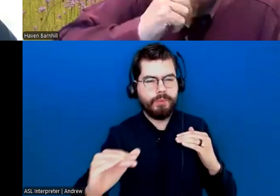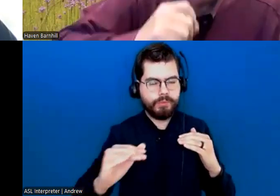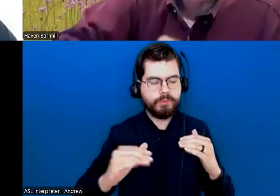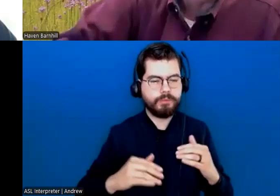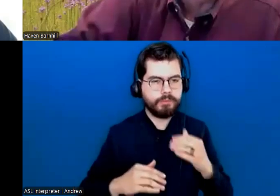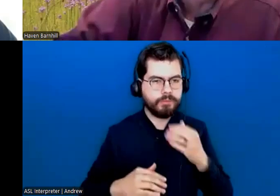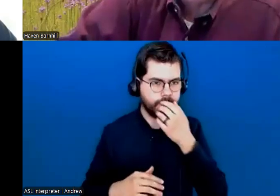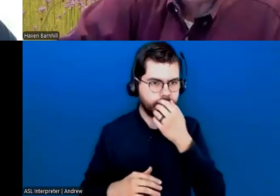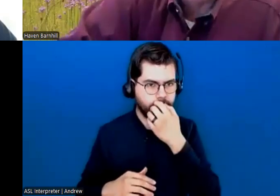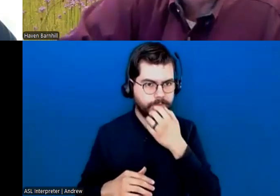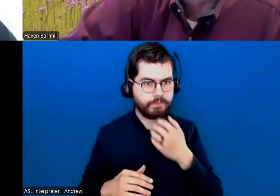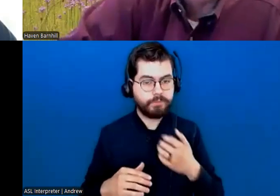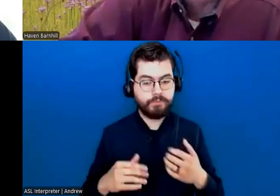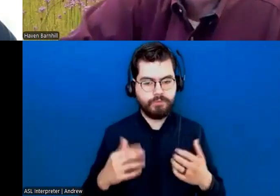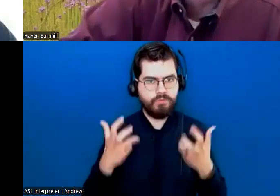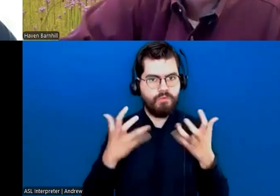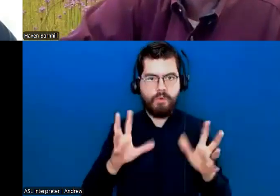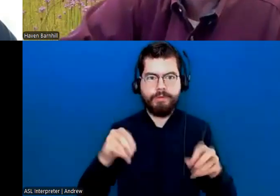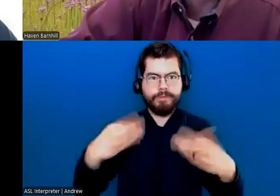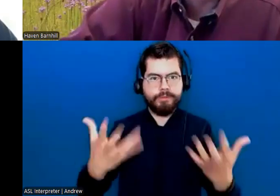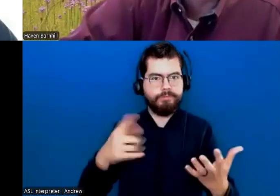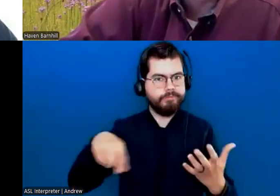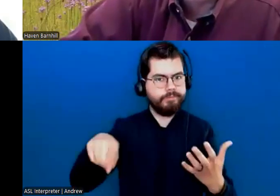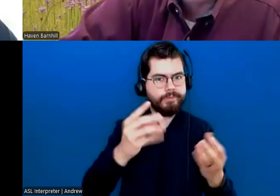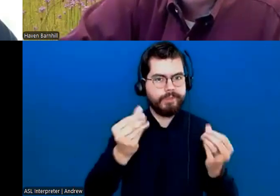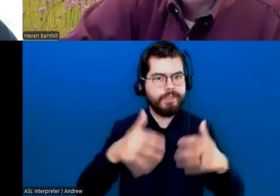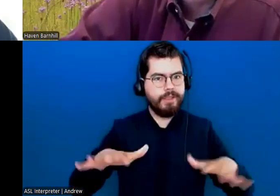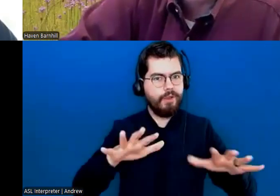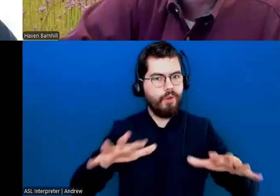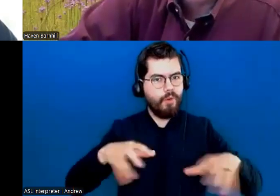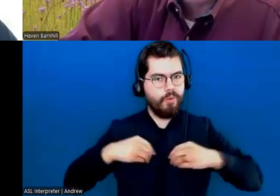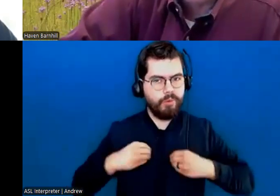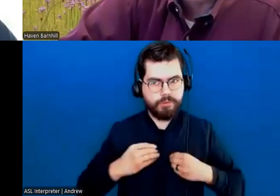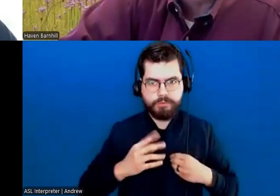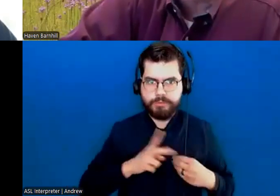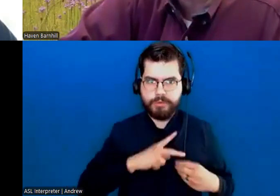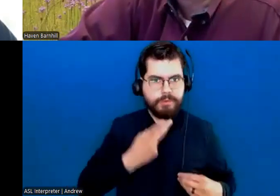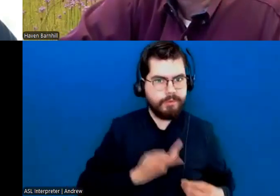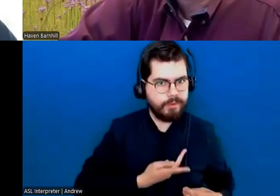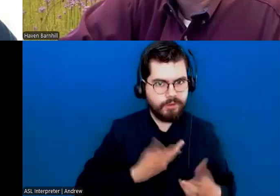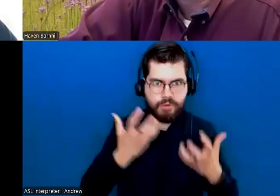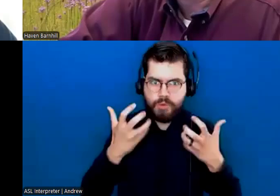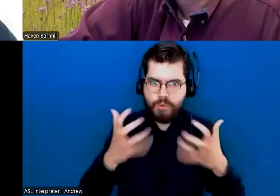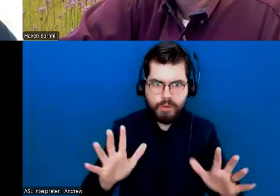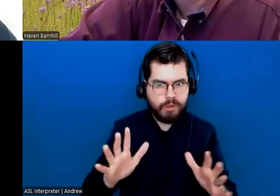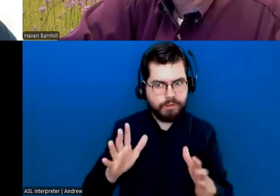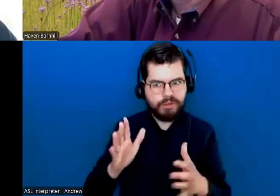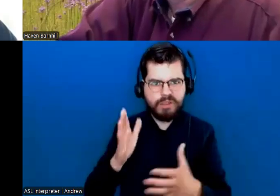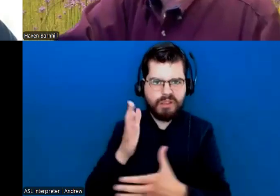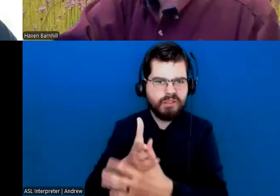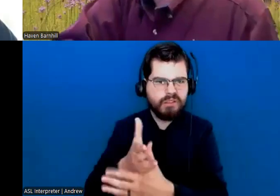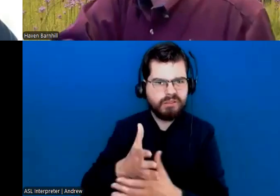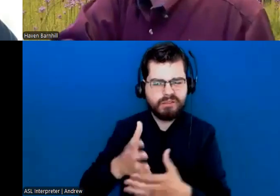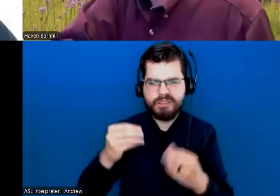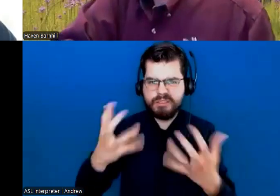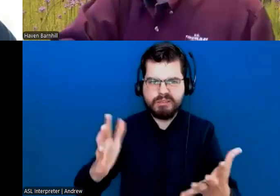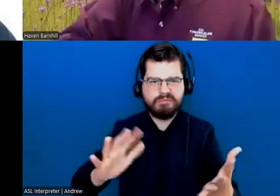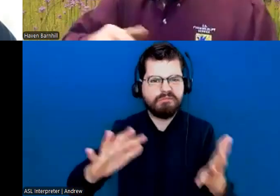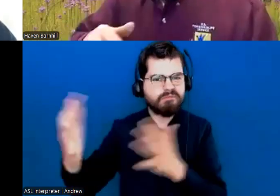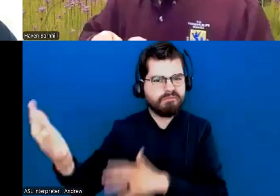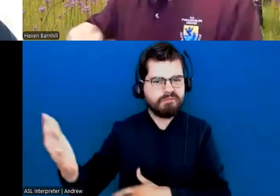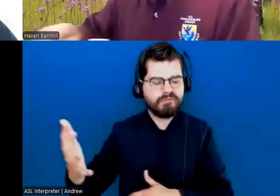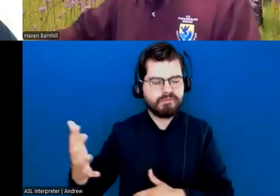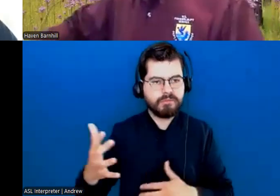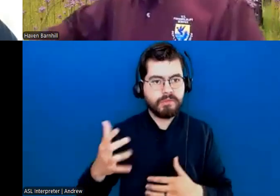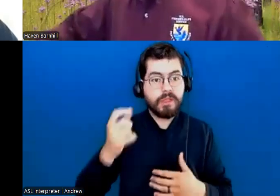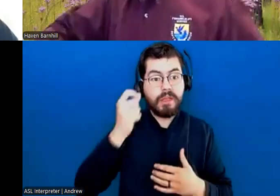upsetting landowners as much as possible, my major takeaway was that Hurricane Helene was probably a net